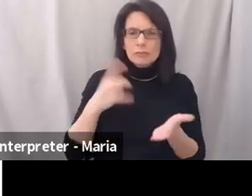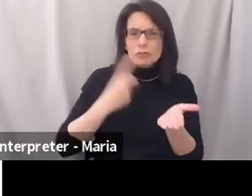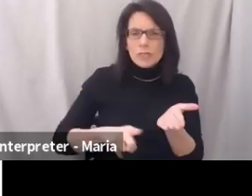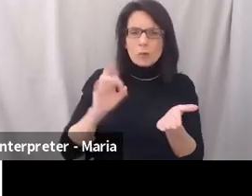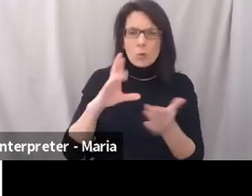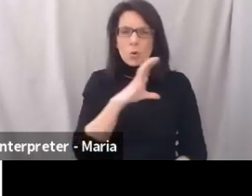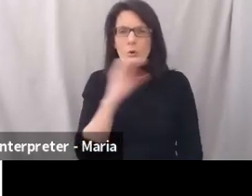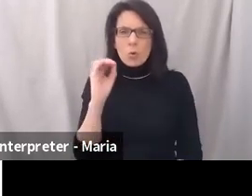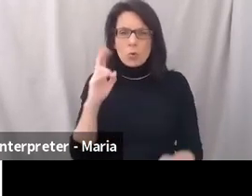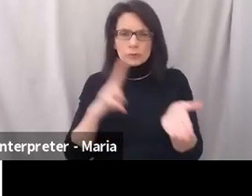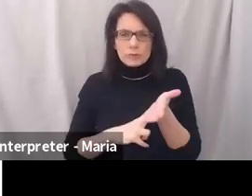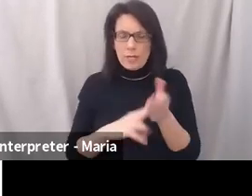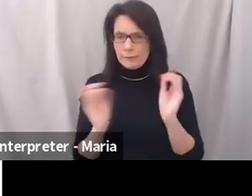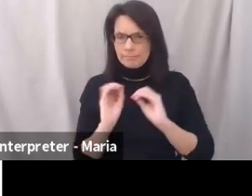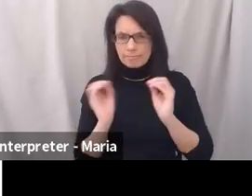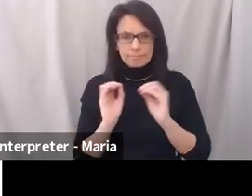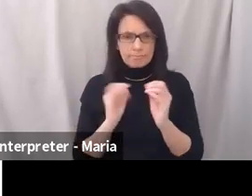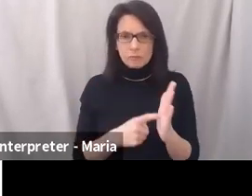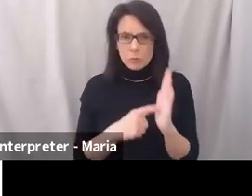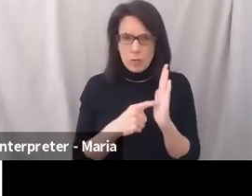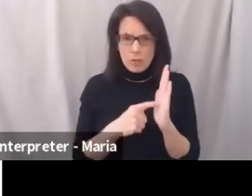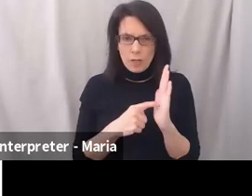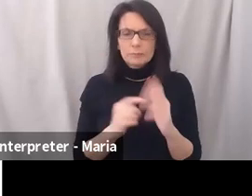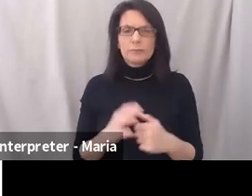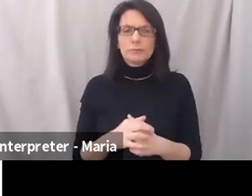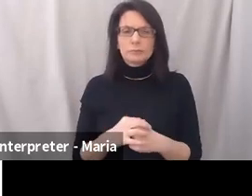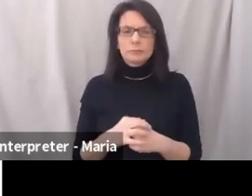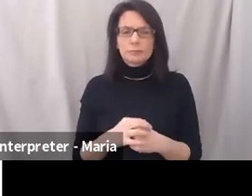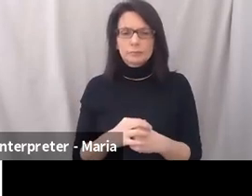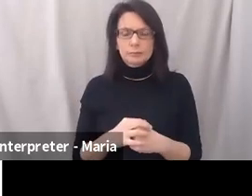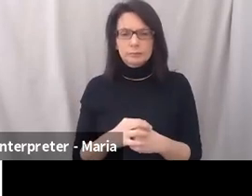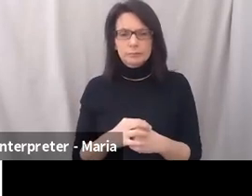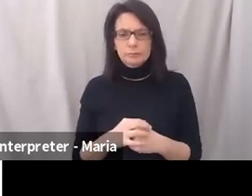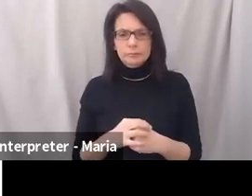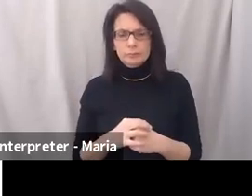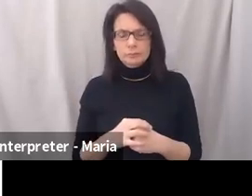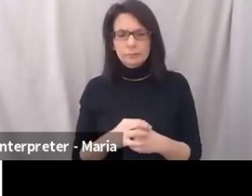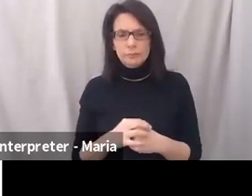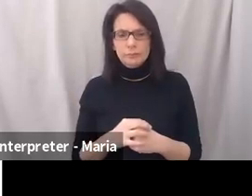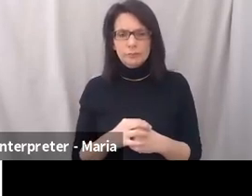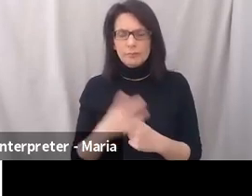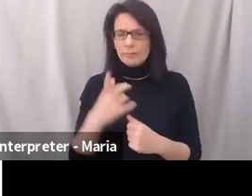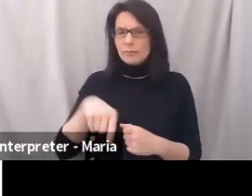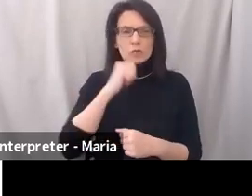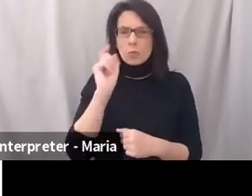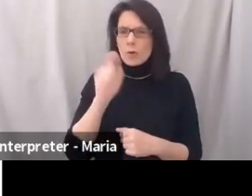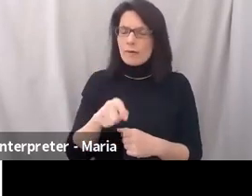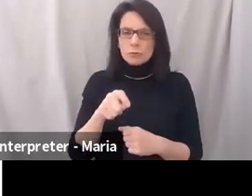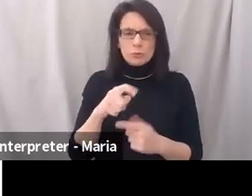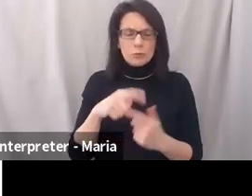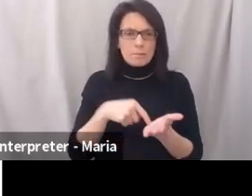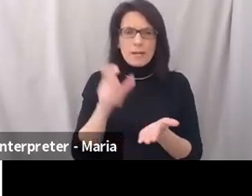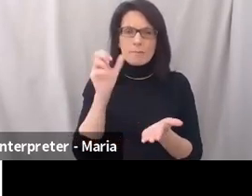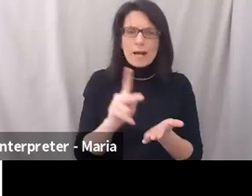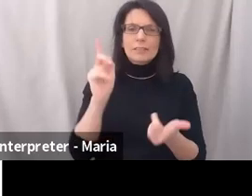thing. And they do not require repayments until you actually leaving the school